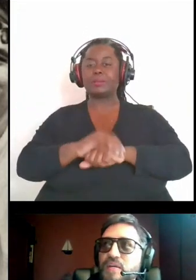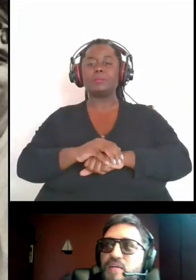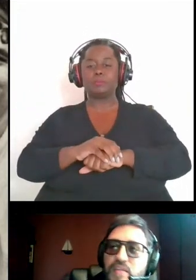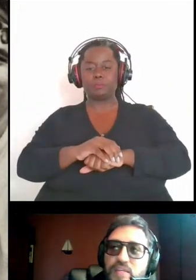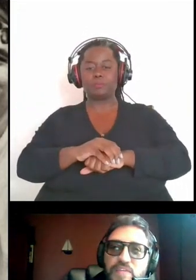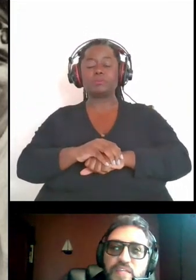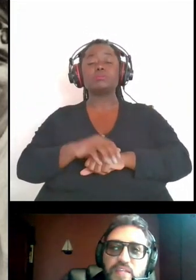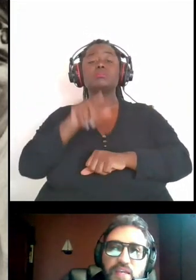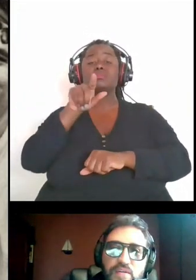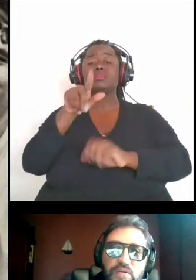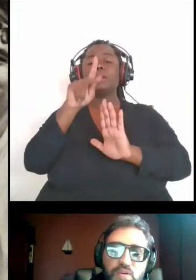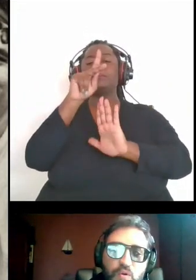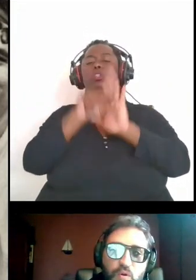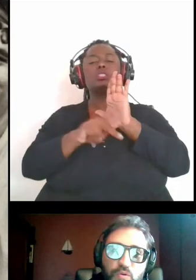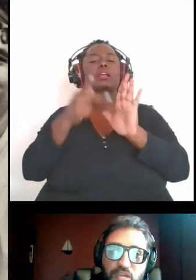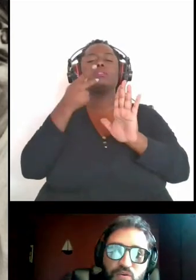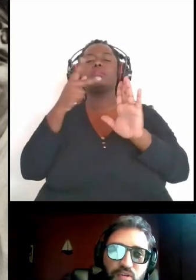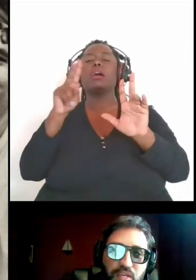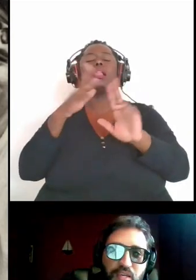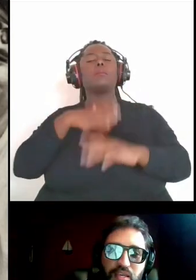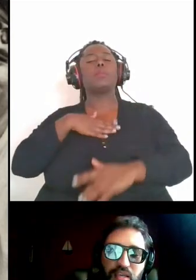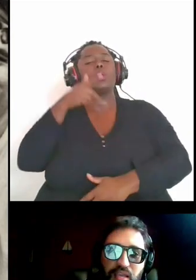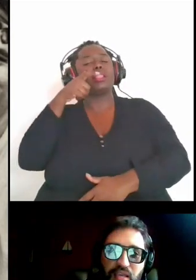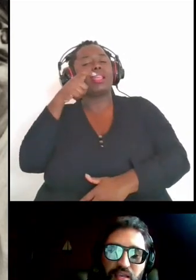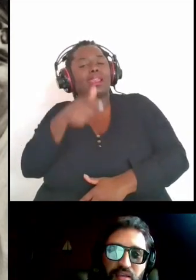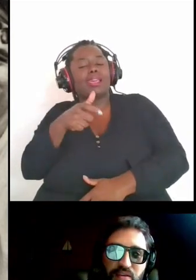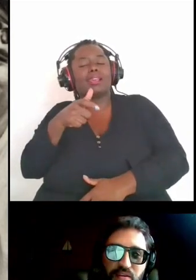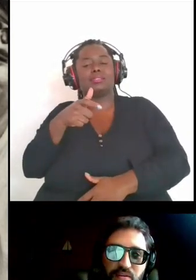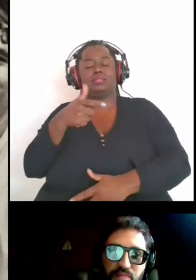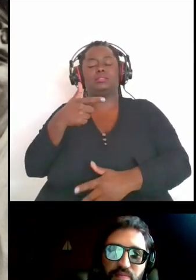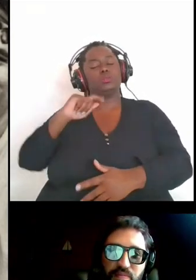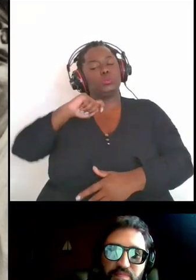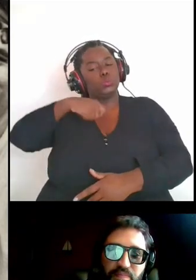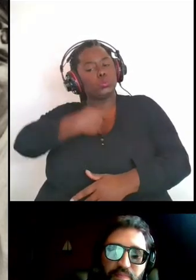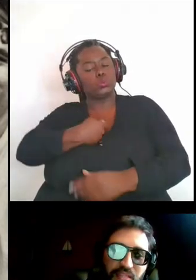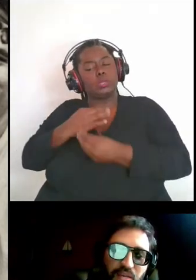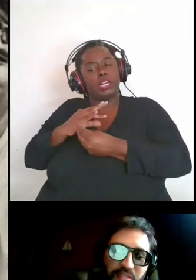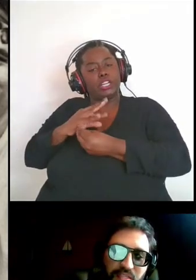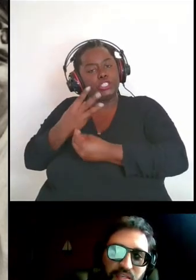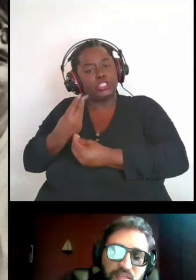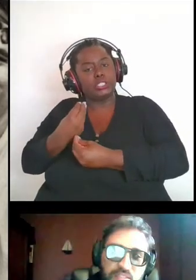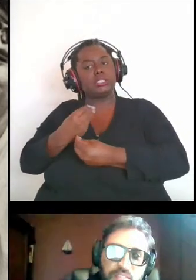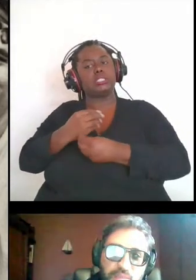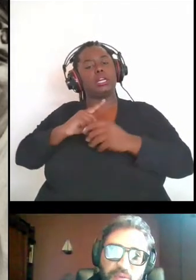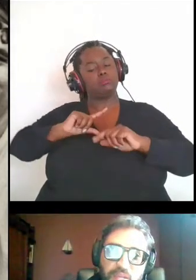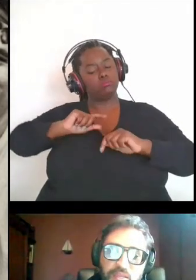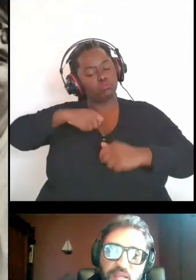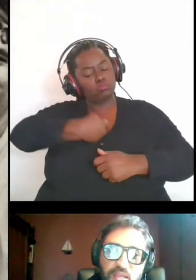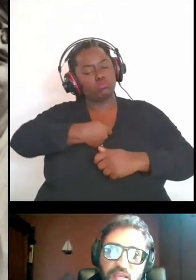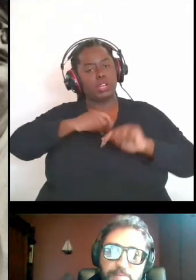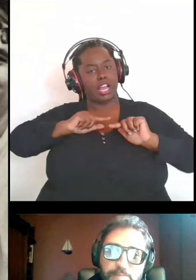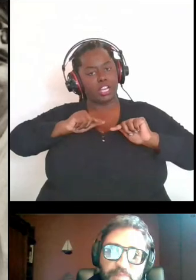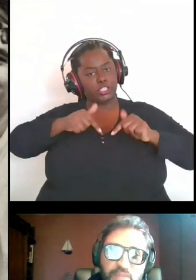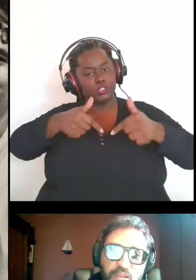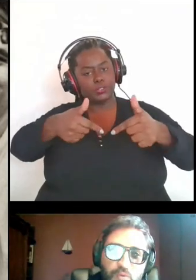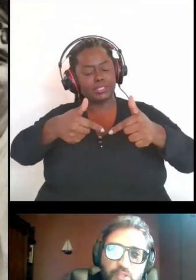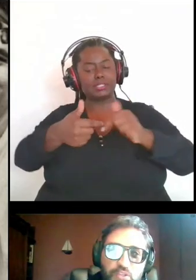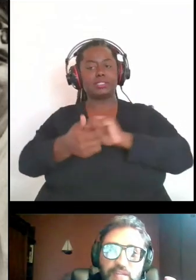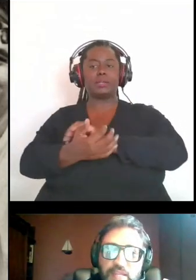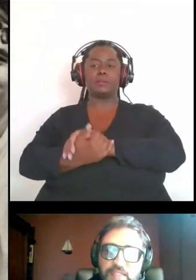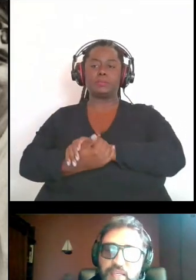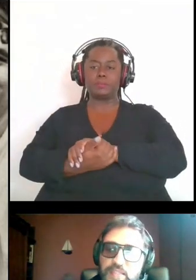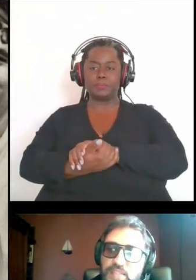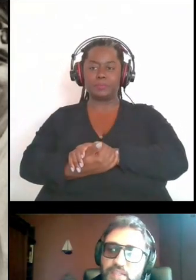this project is about my interest as an activist it is